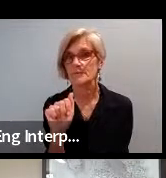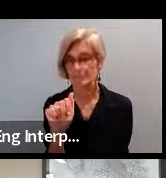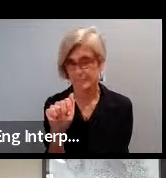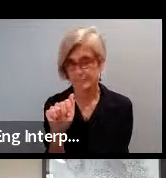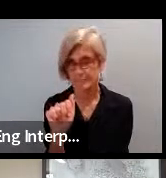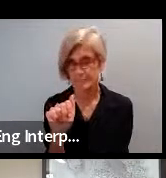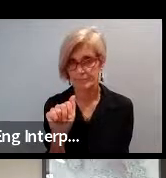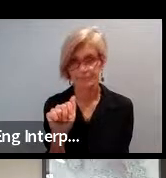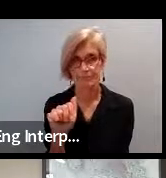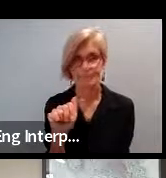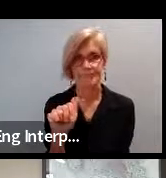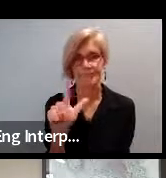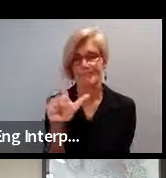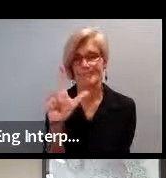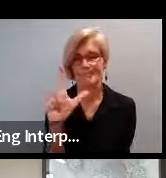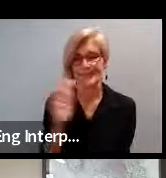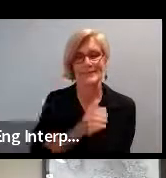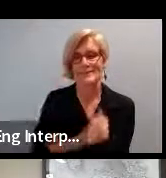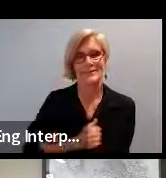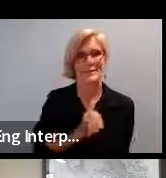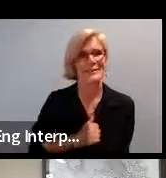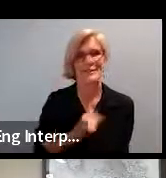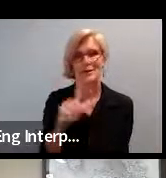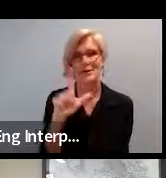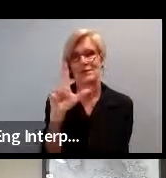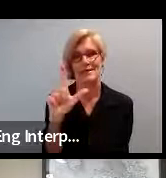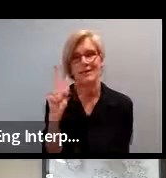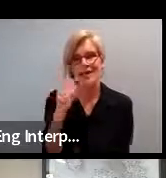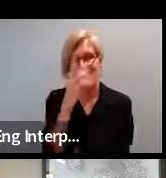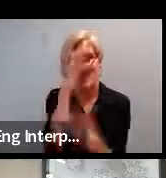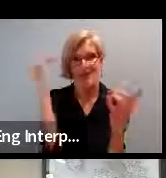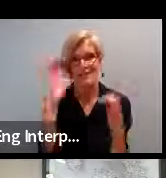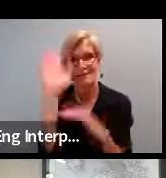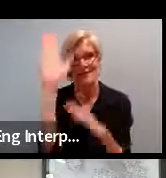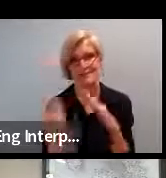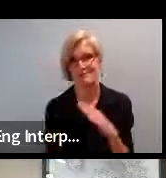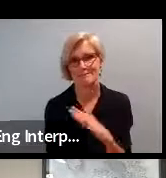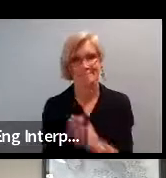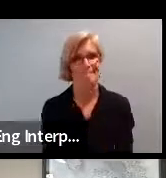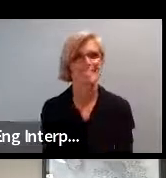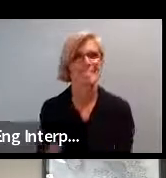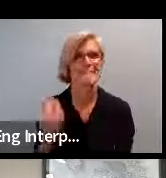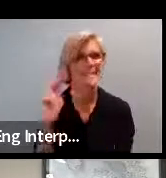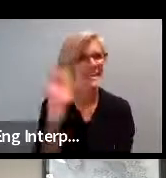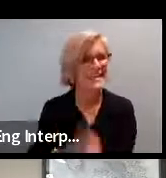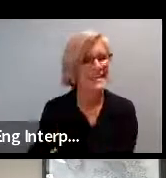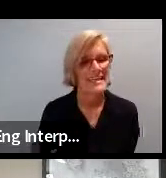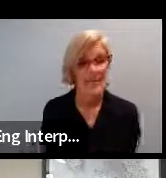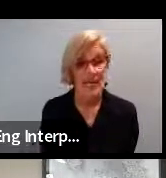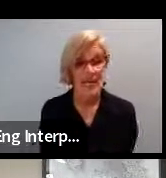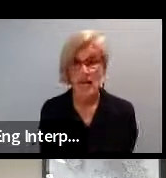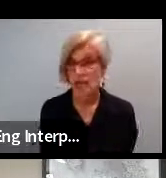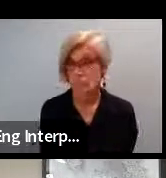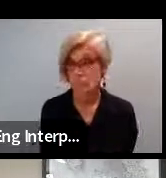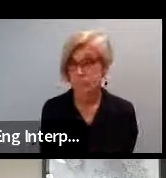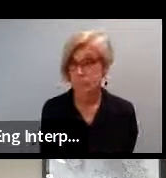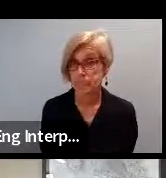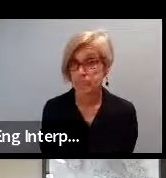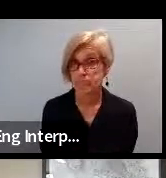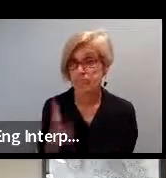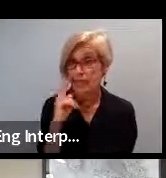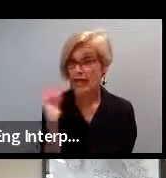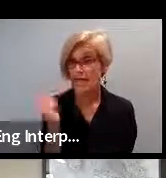Oh, no, sorry. I forgot to. Sorry. You're good. Okay. All right. I believe we